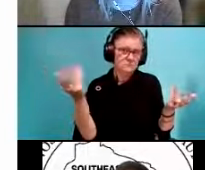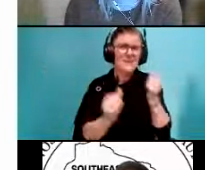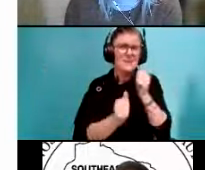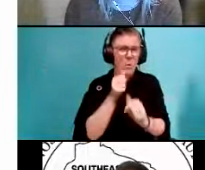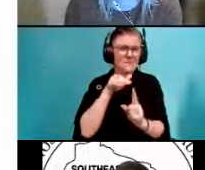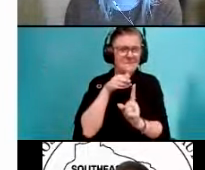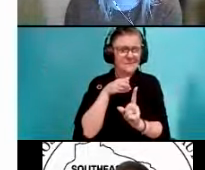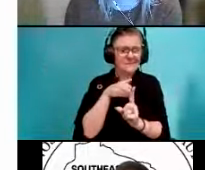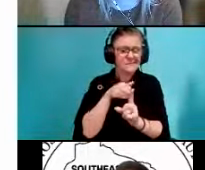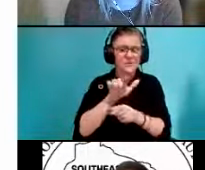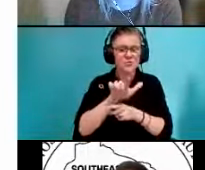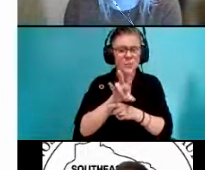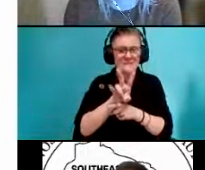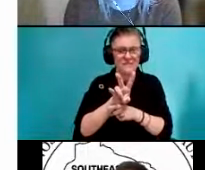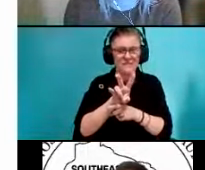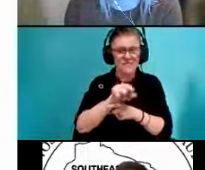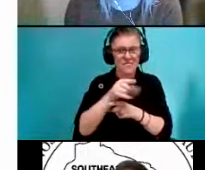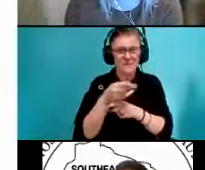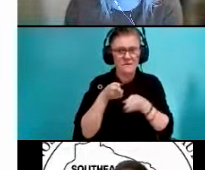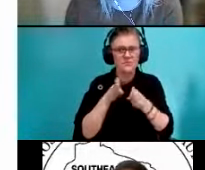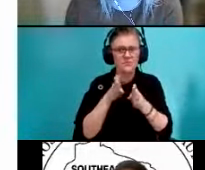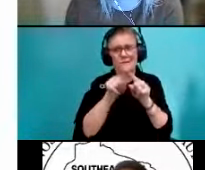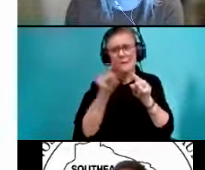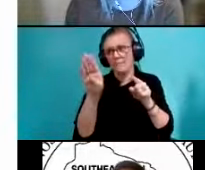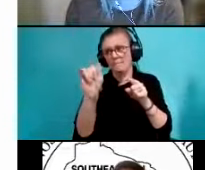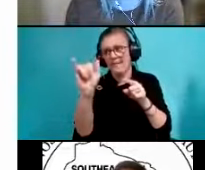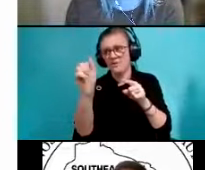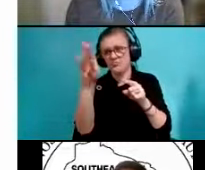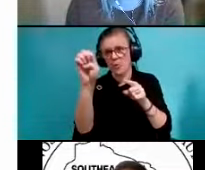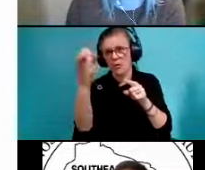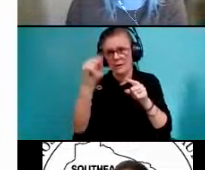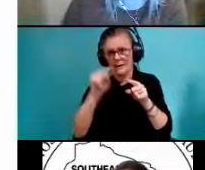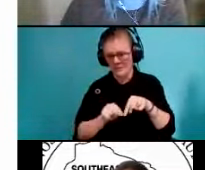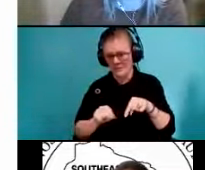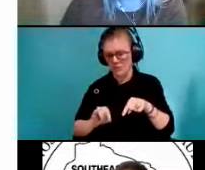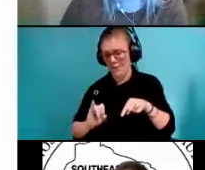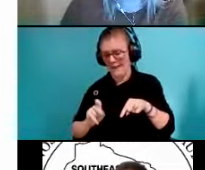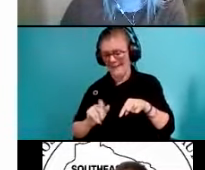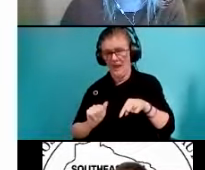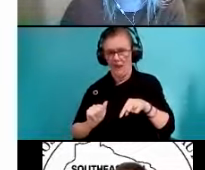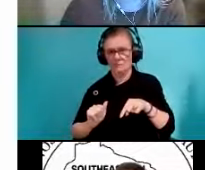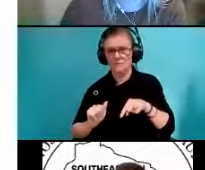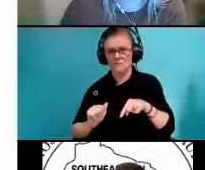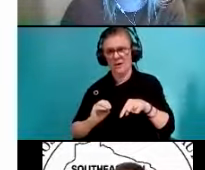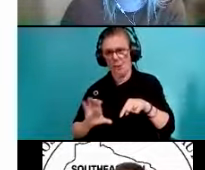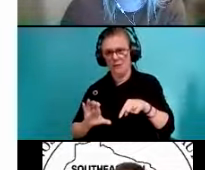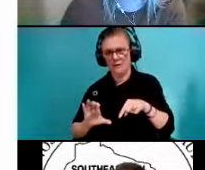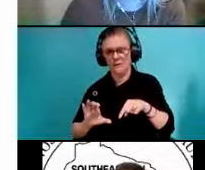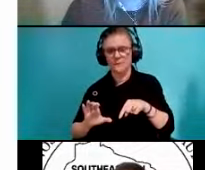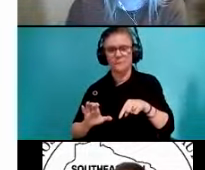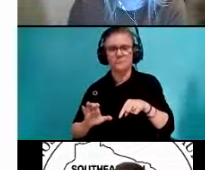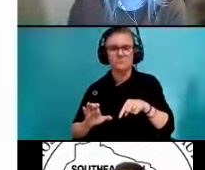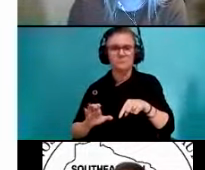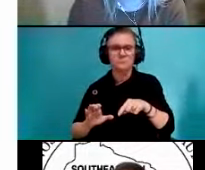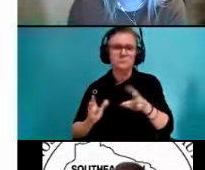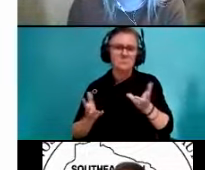Street and makes its way over to Bayshore and down to IKEA in Oak Creek. And so really it's used